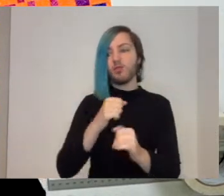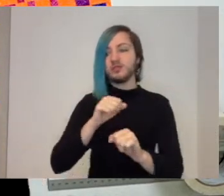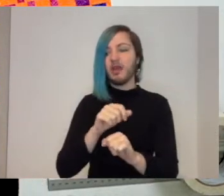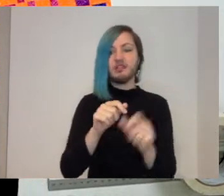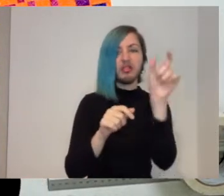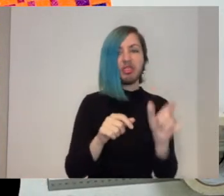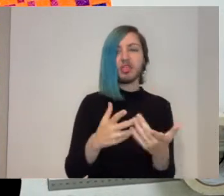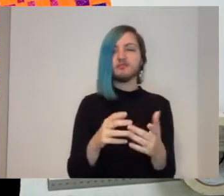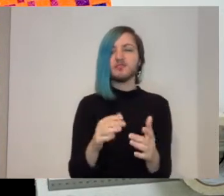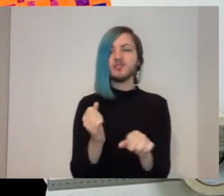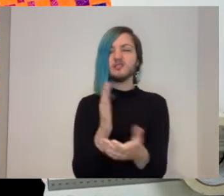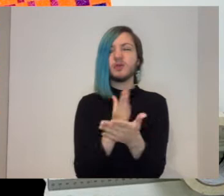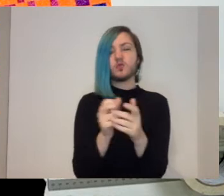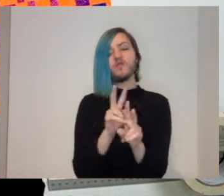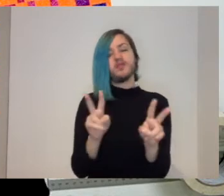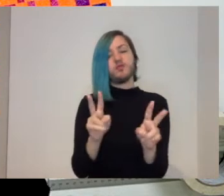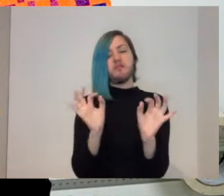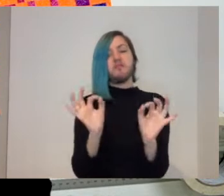just visually it makes it look a bit nicer.